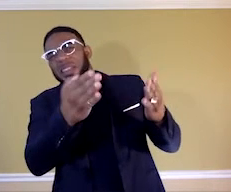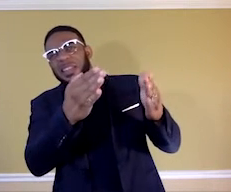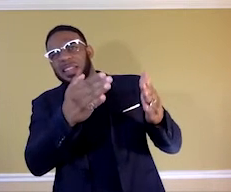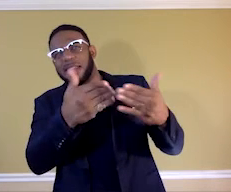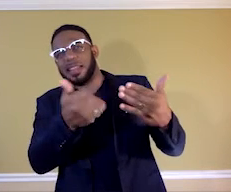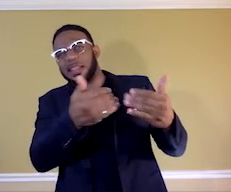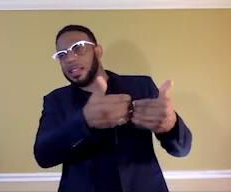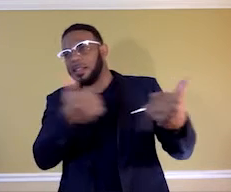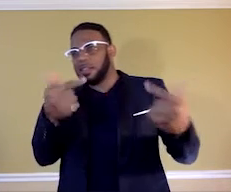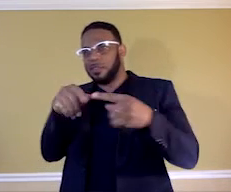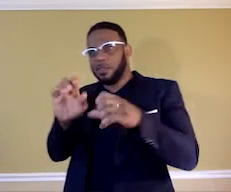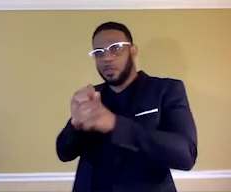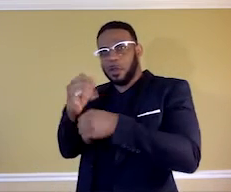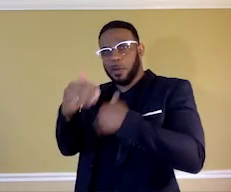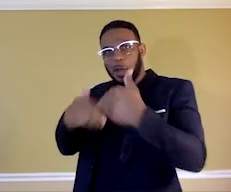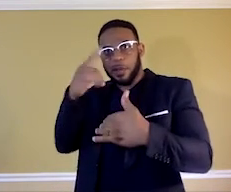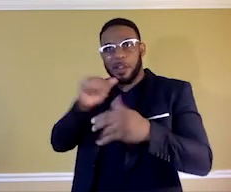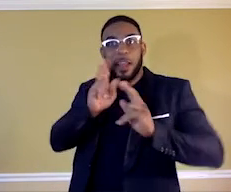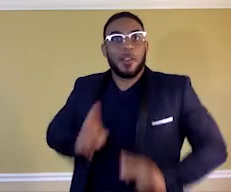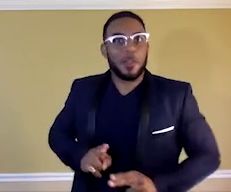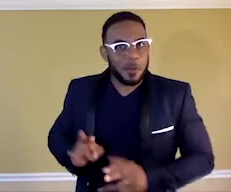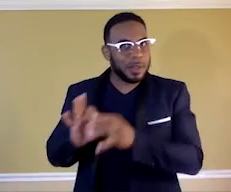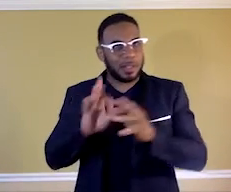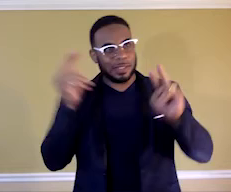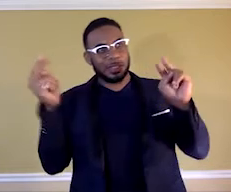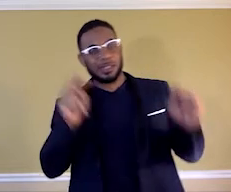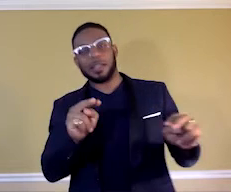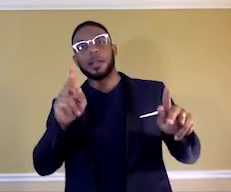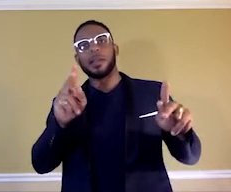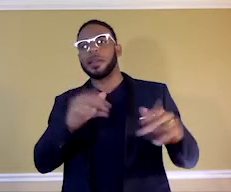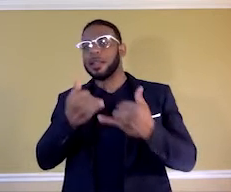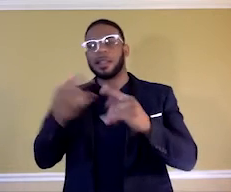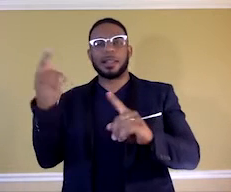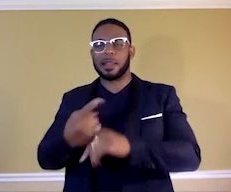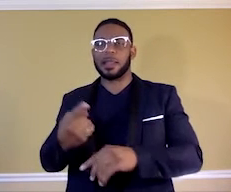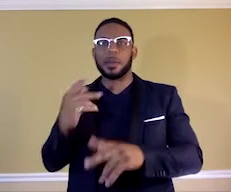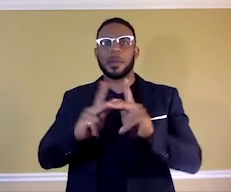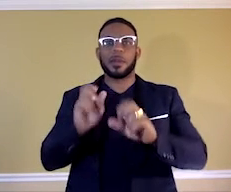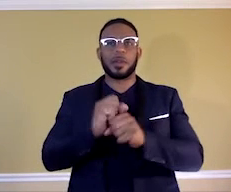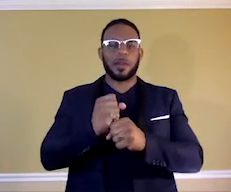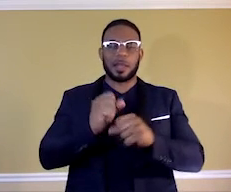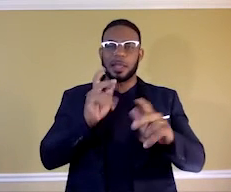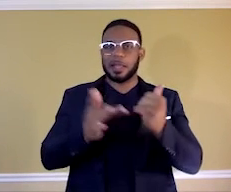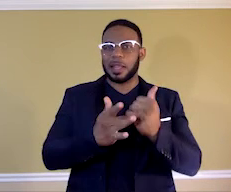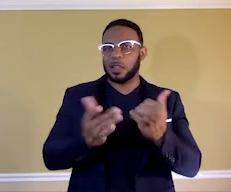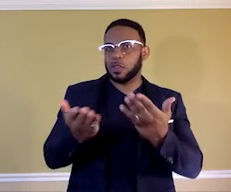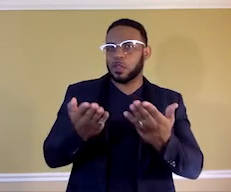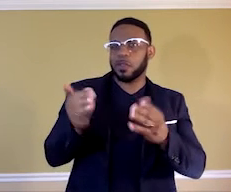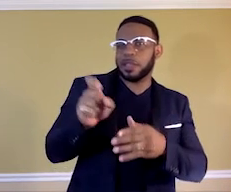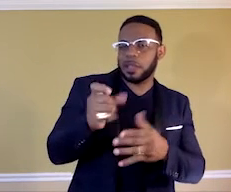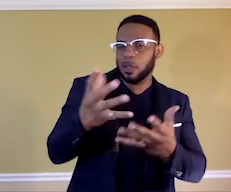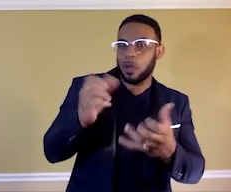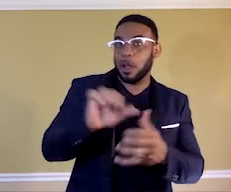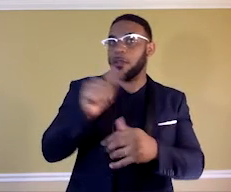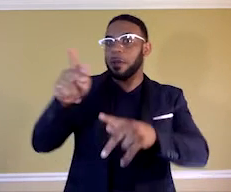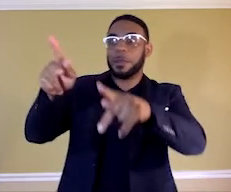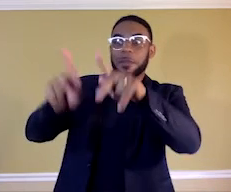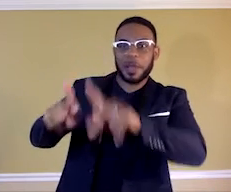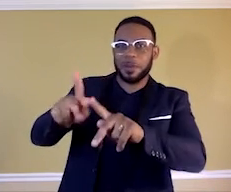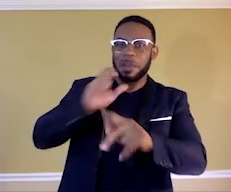us from the creation process because at the end of the day, people create technologies to serve the needs and wants of other